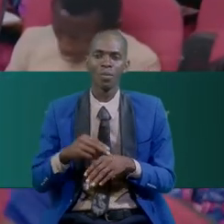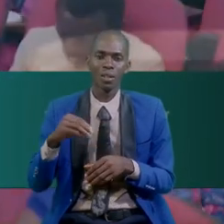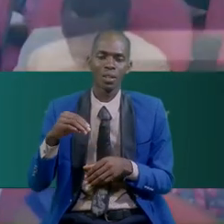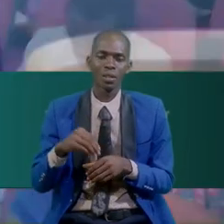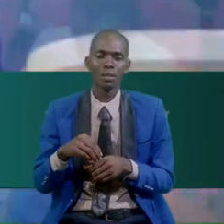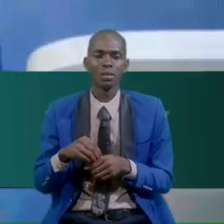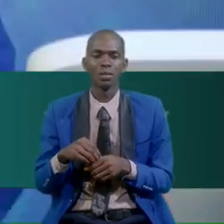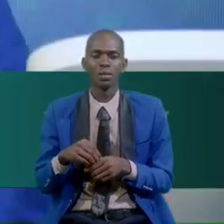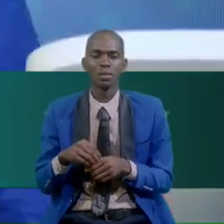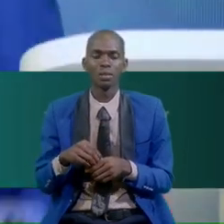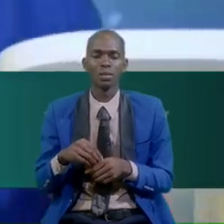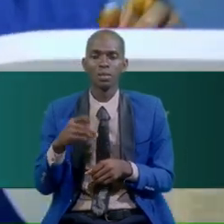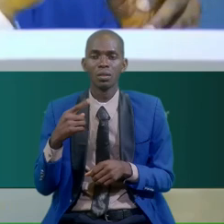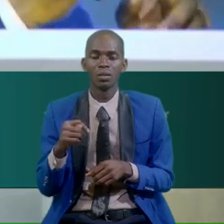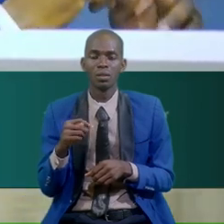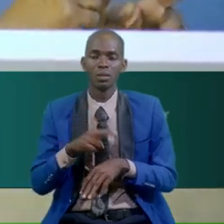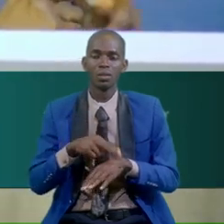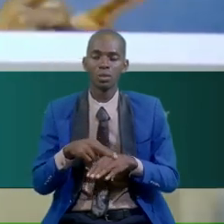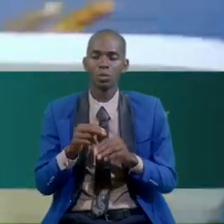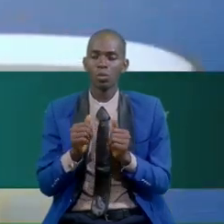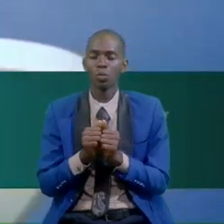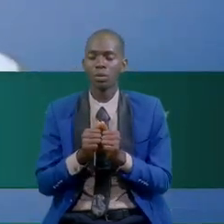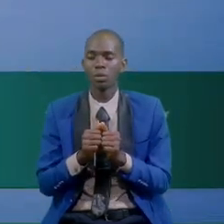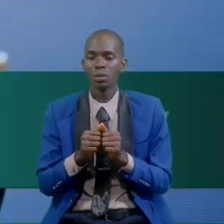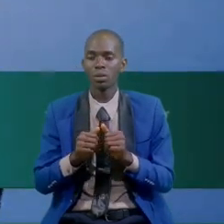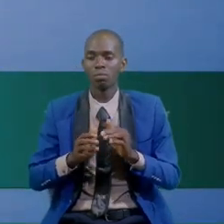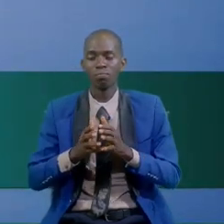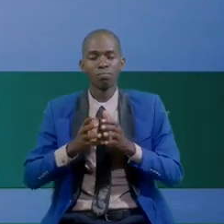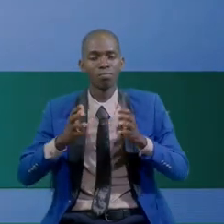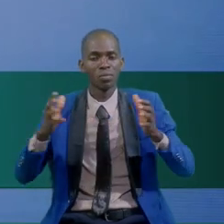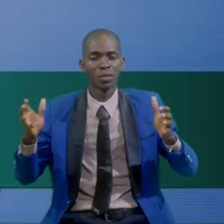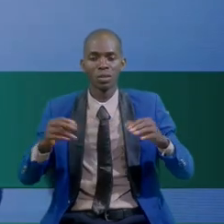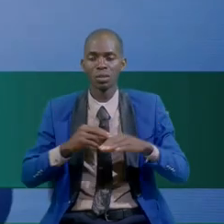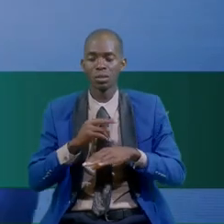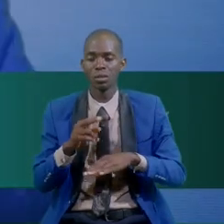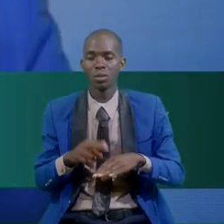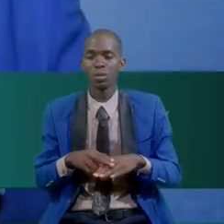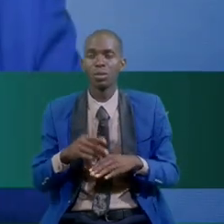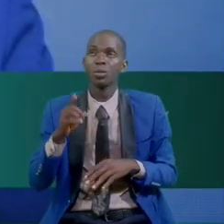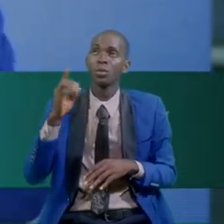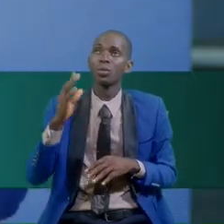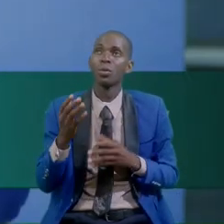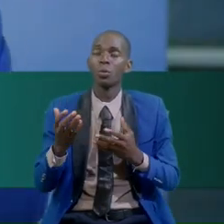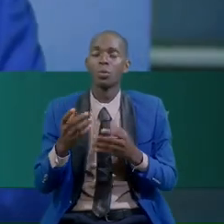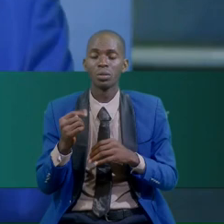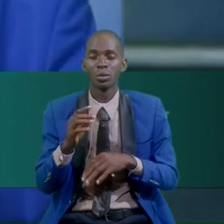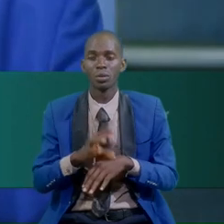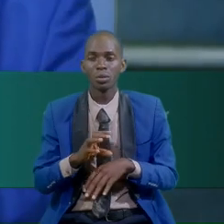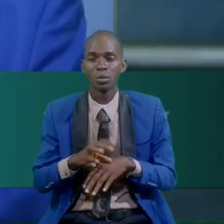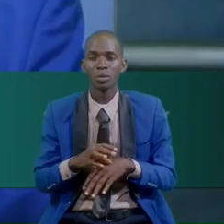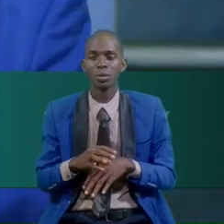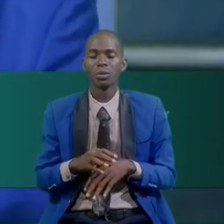larger nation. God wants the church, from the minister to the